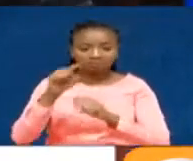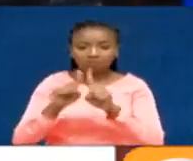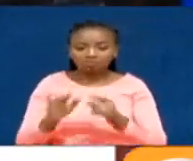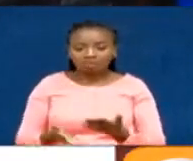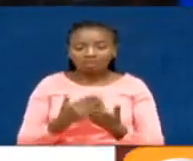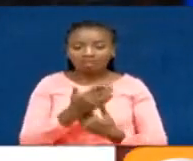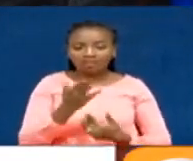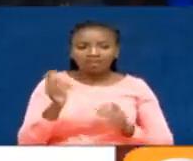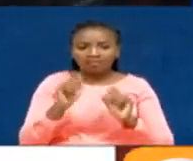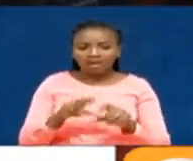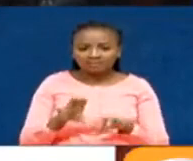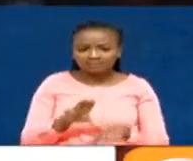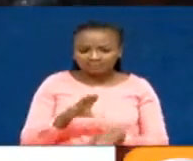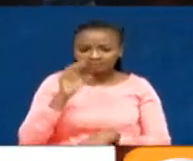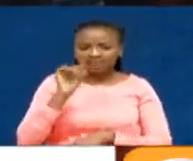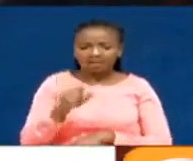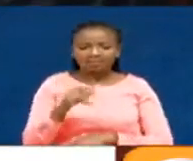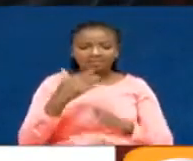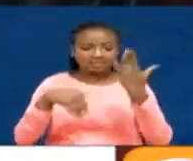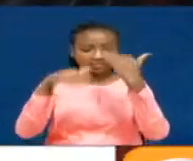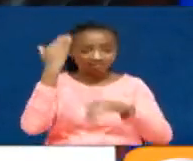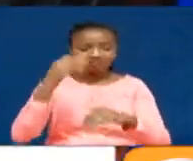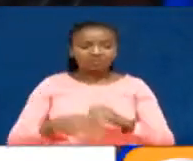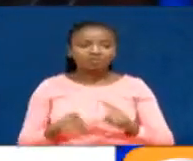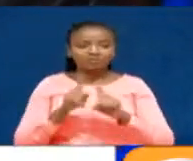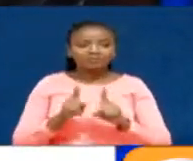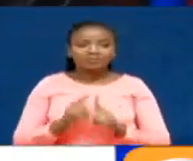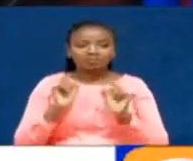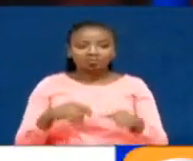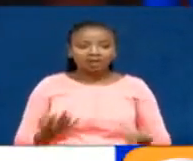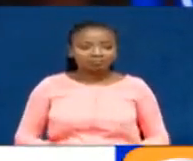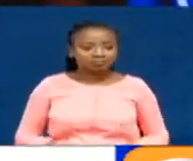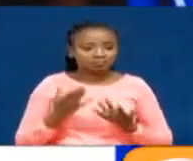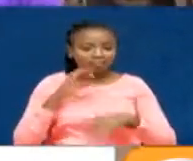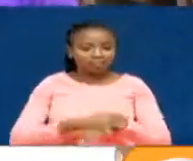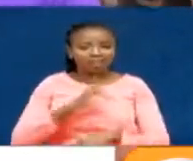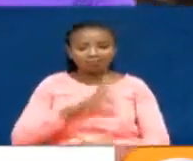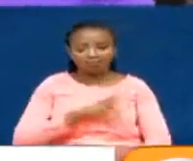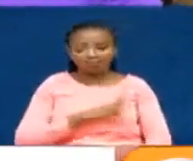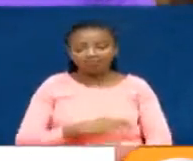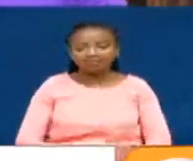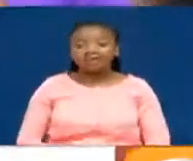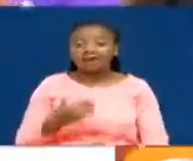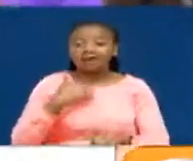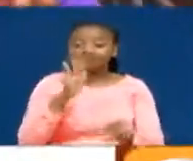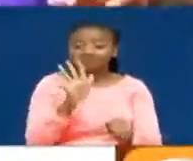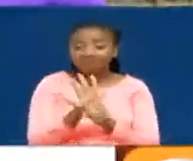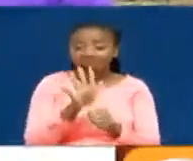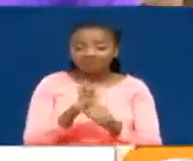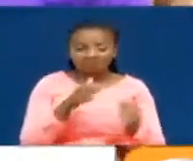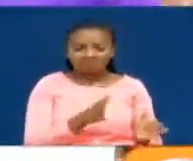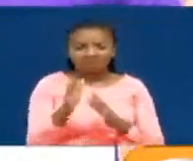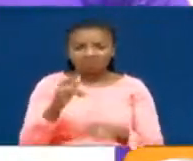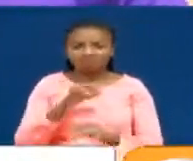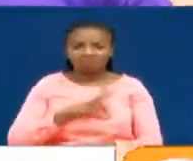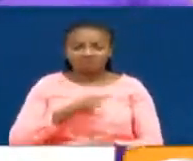to take this course as a career and also to earn just a living through this course. There have been many practical benefits to